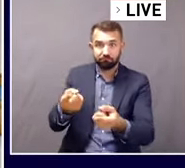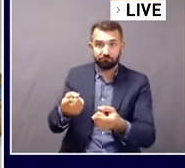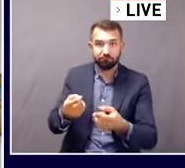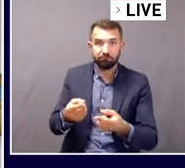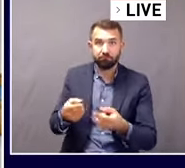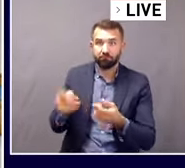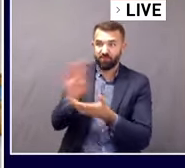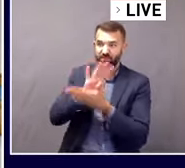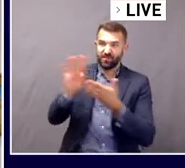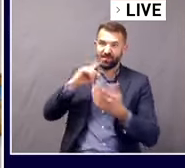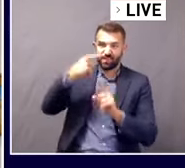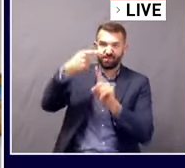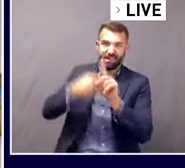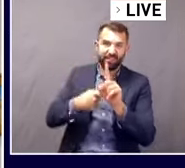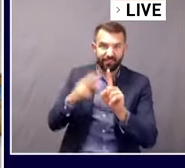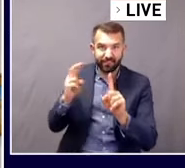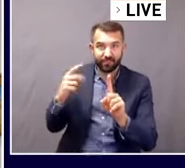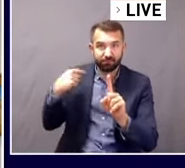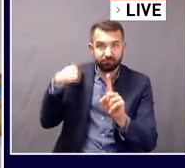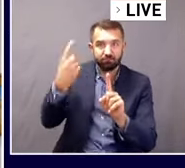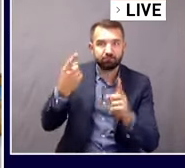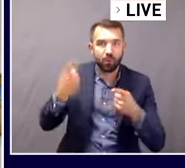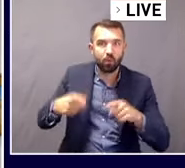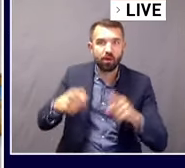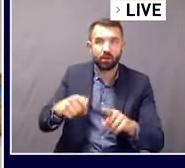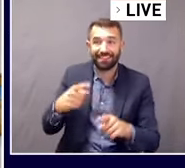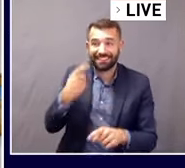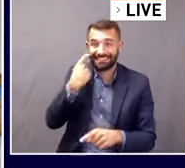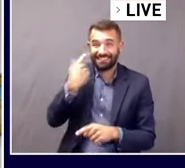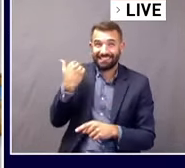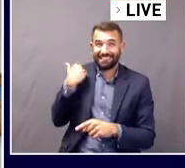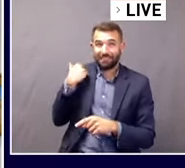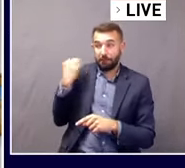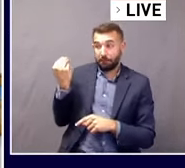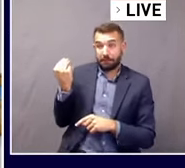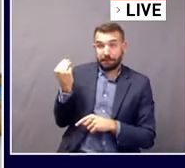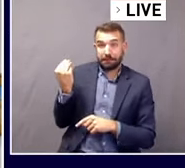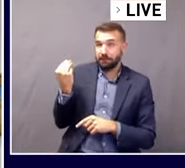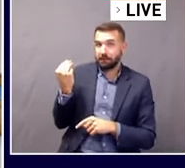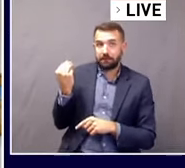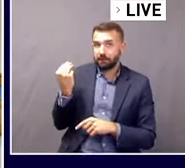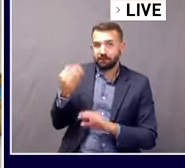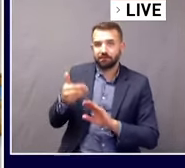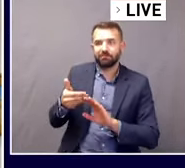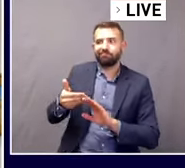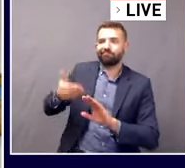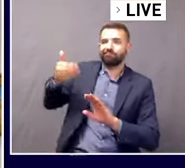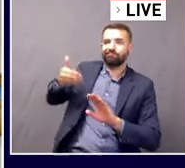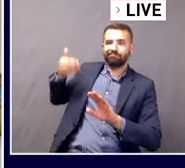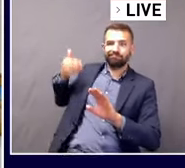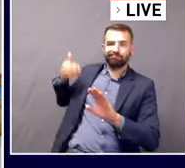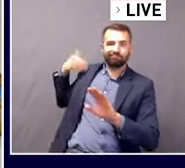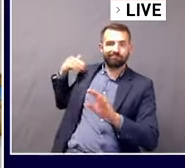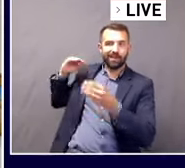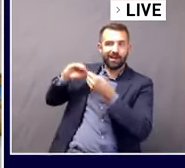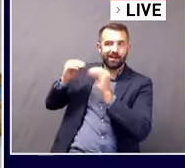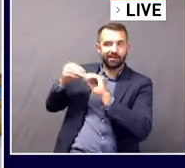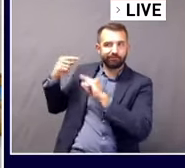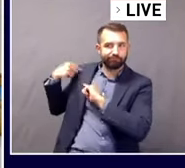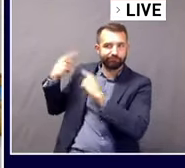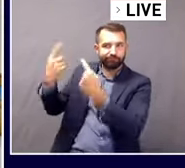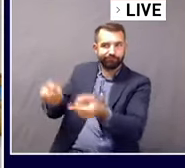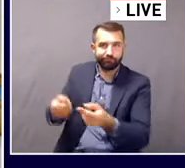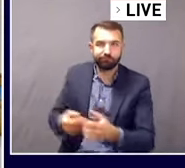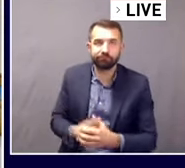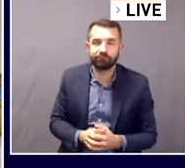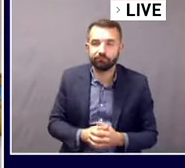see, what happened Monday morning. We want to take a much more broad-based view. We also take into account other